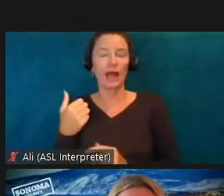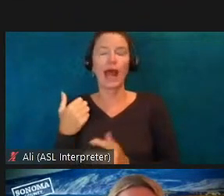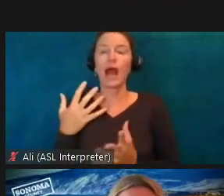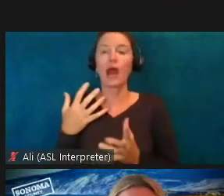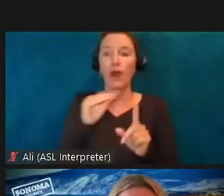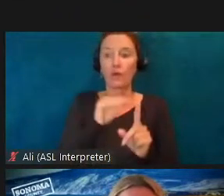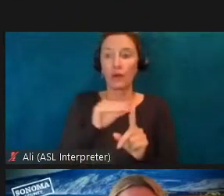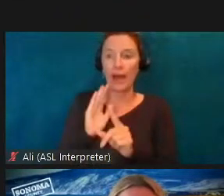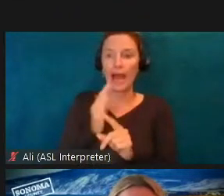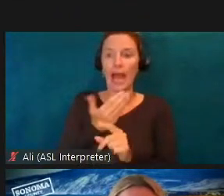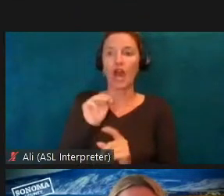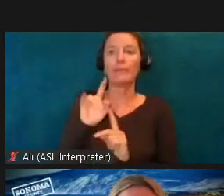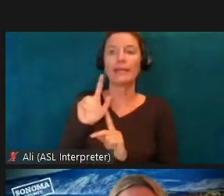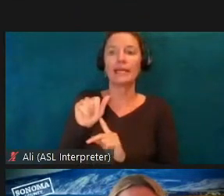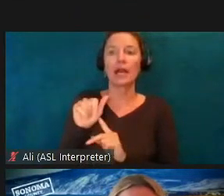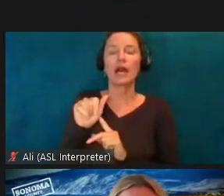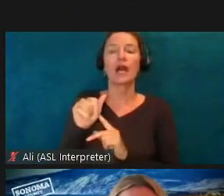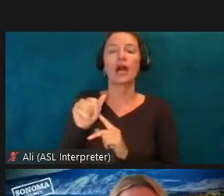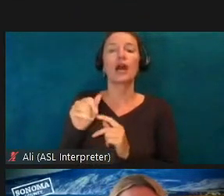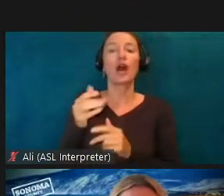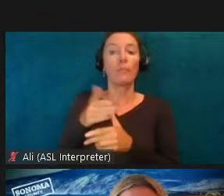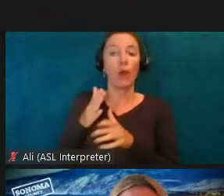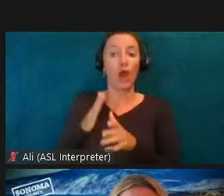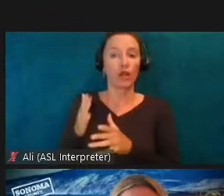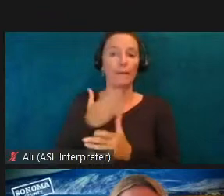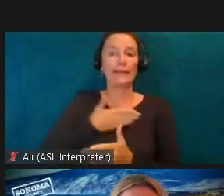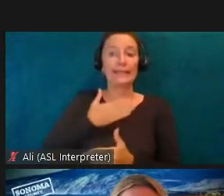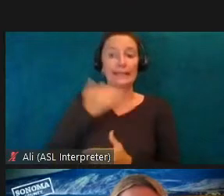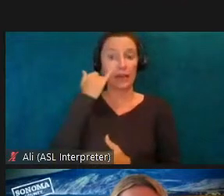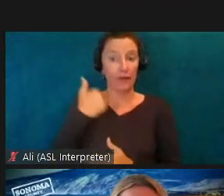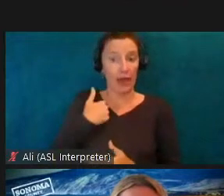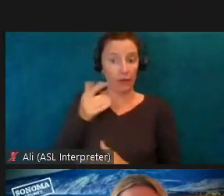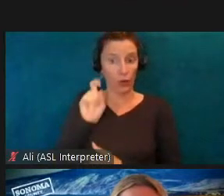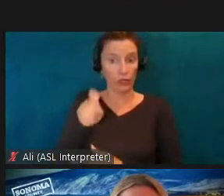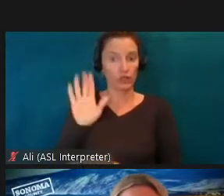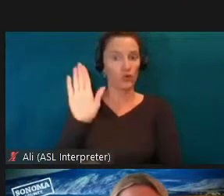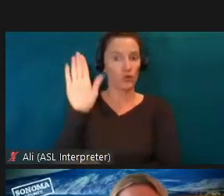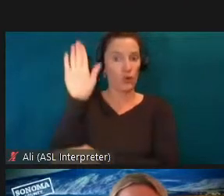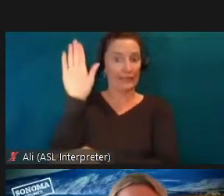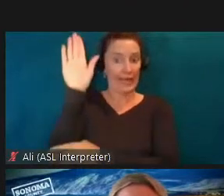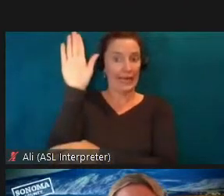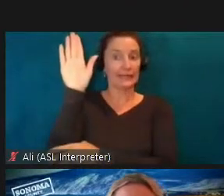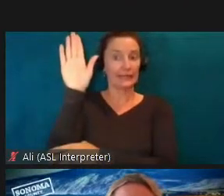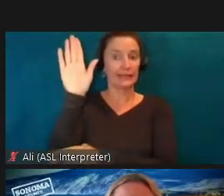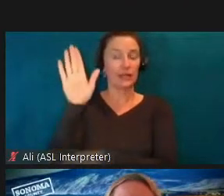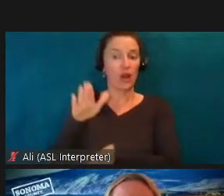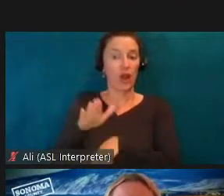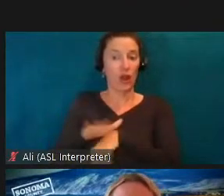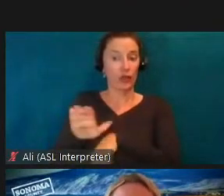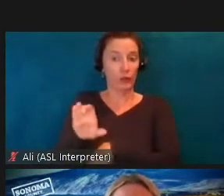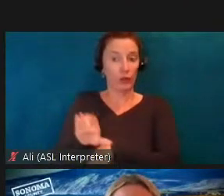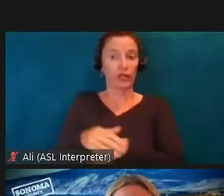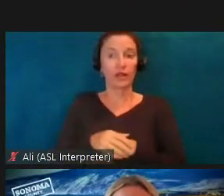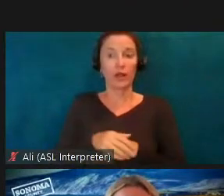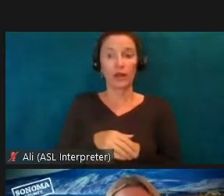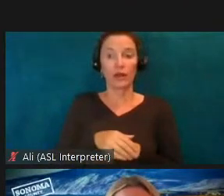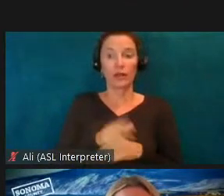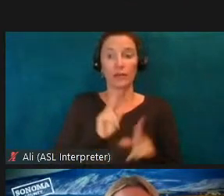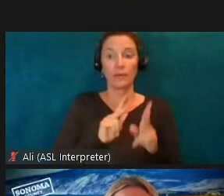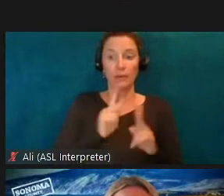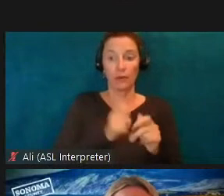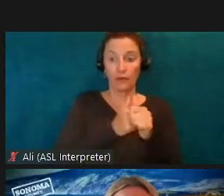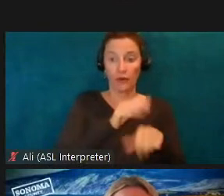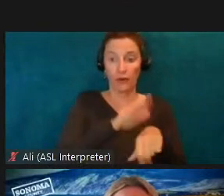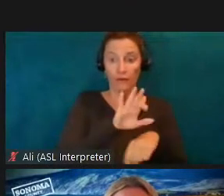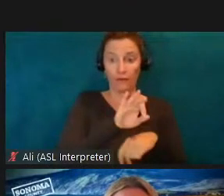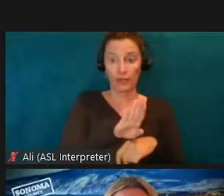media partners to raise your hand when you have a question. And we also have those who are following on